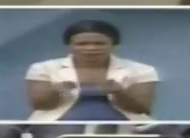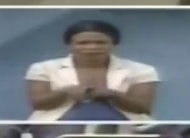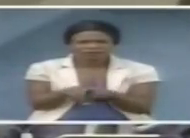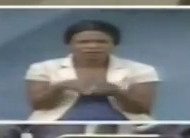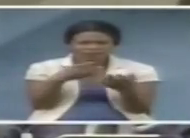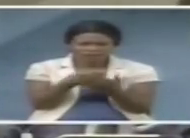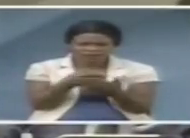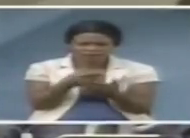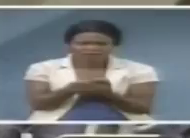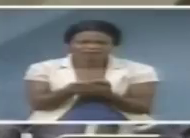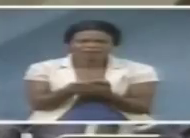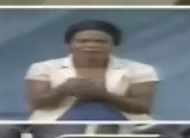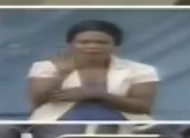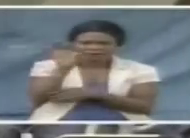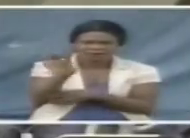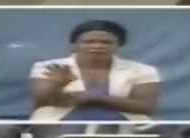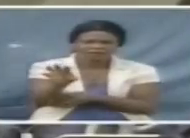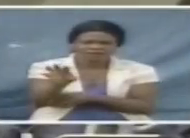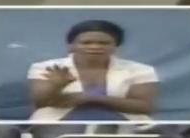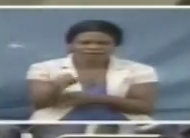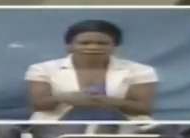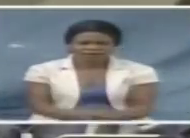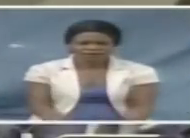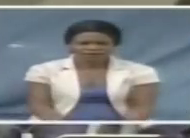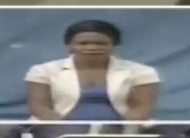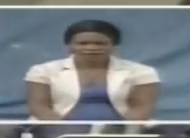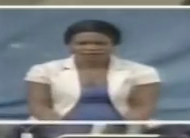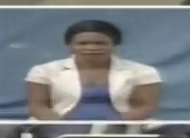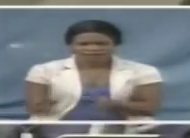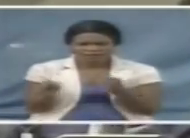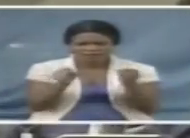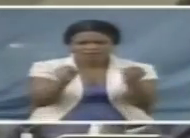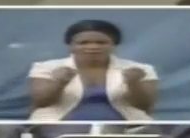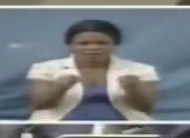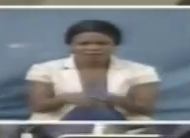debt management, and in monetary and financial sector